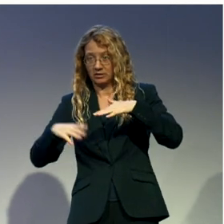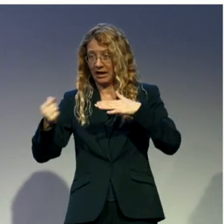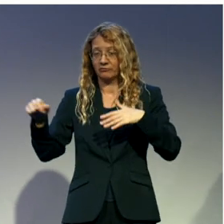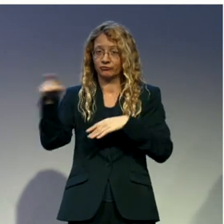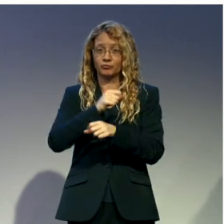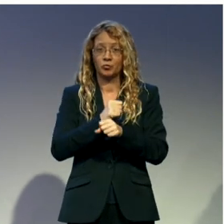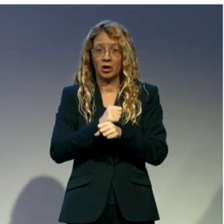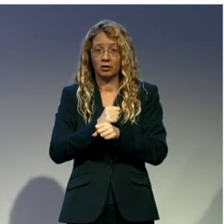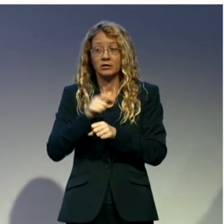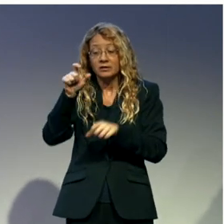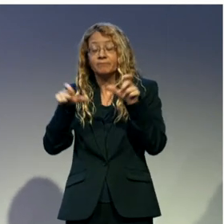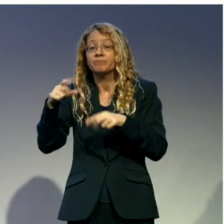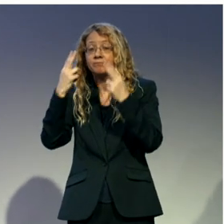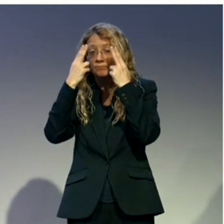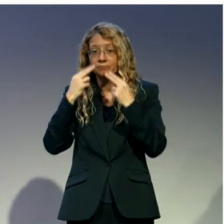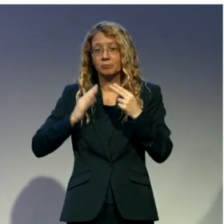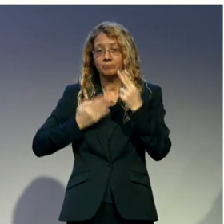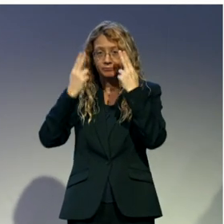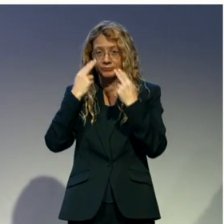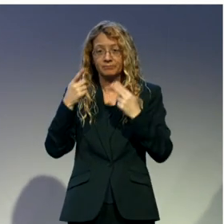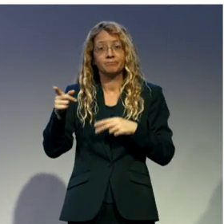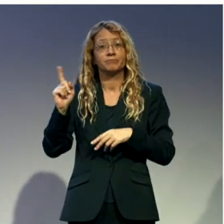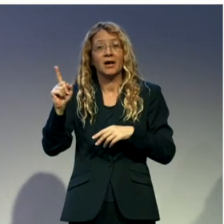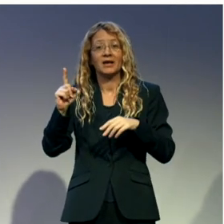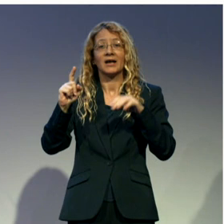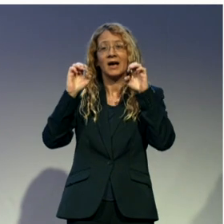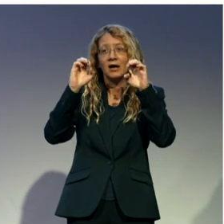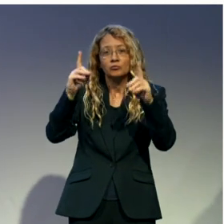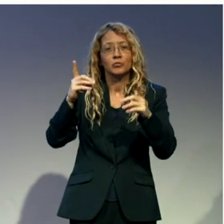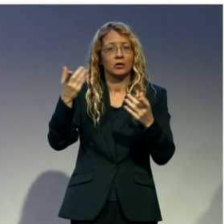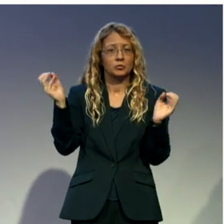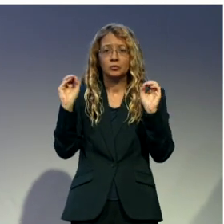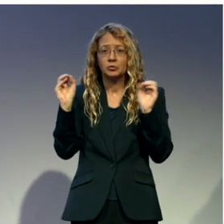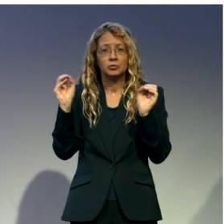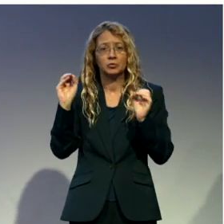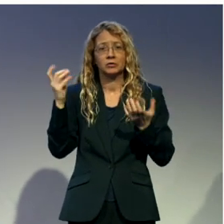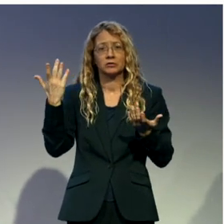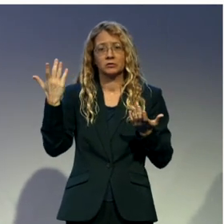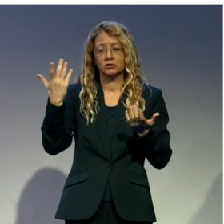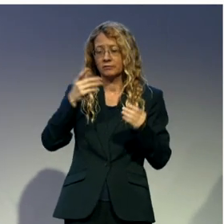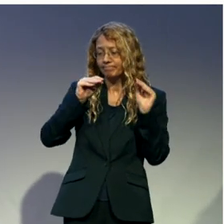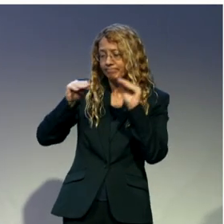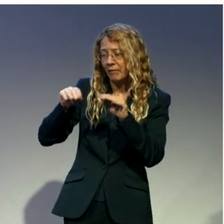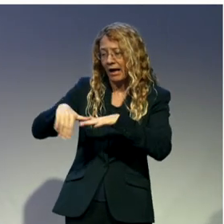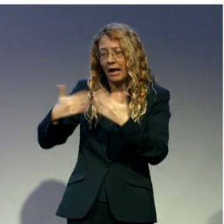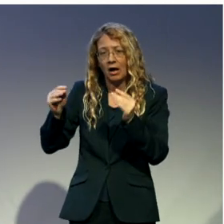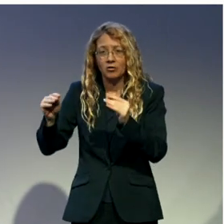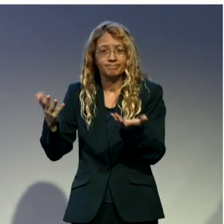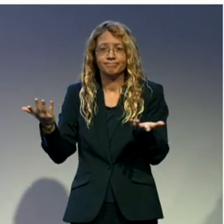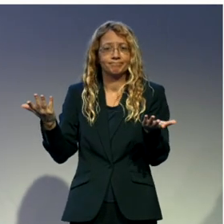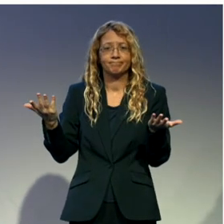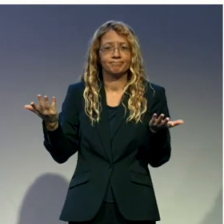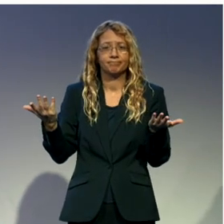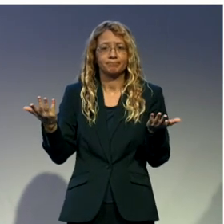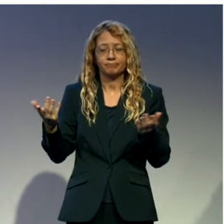education and skills in India. And poverty and disability is almost hand in hand, and due to